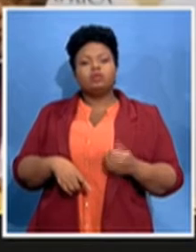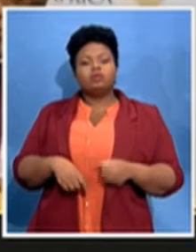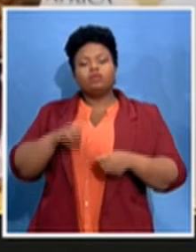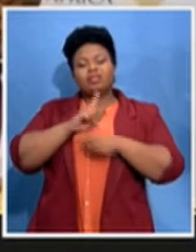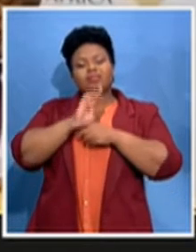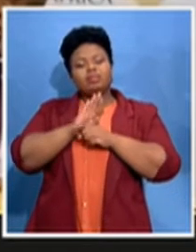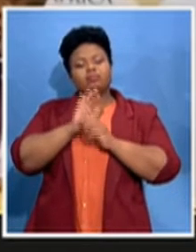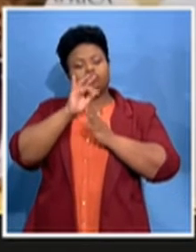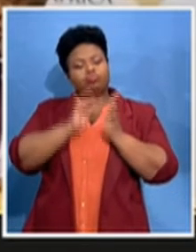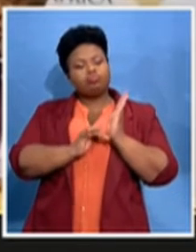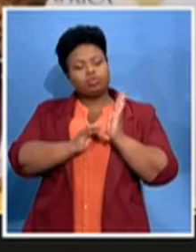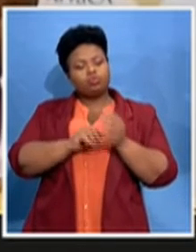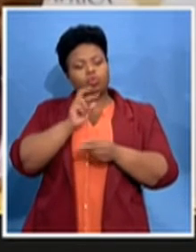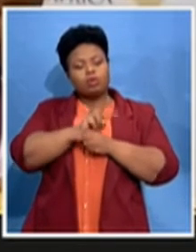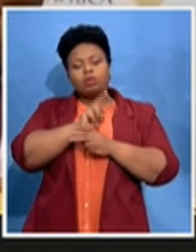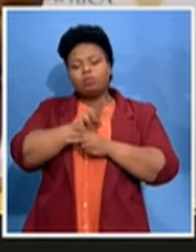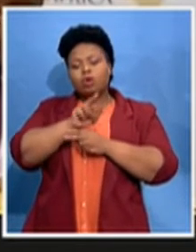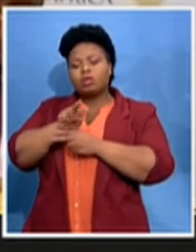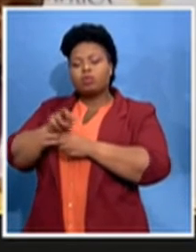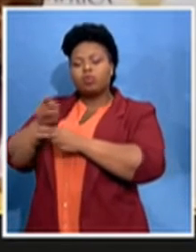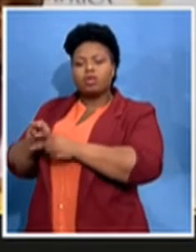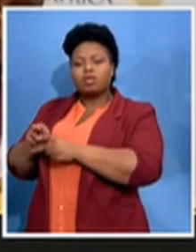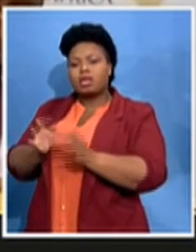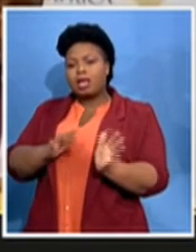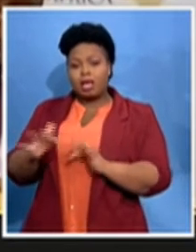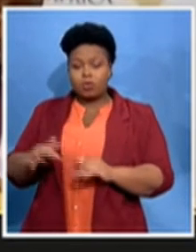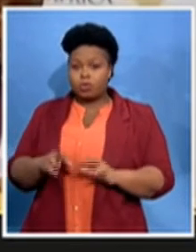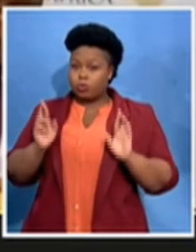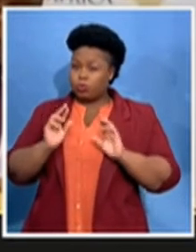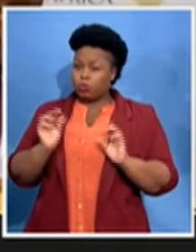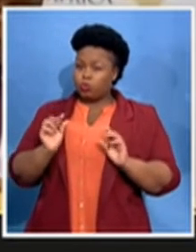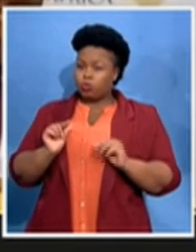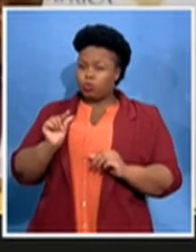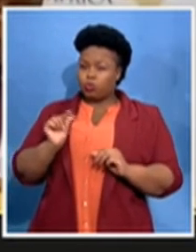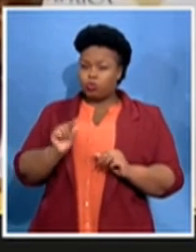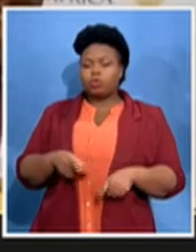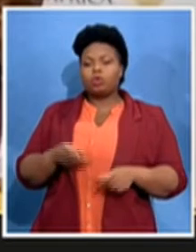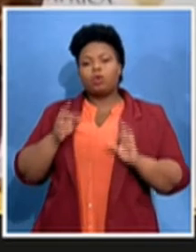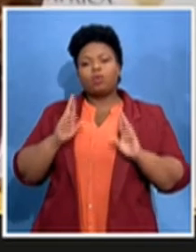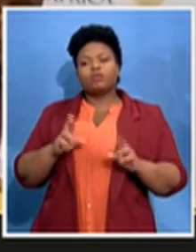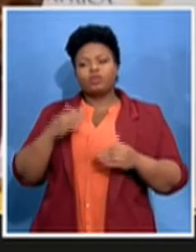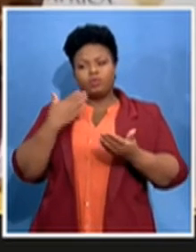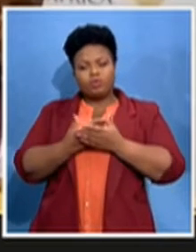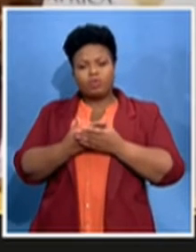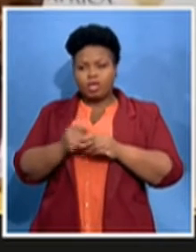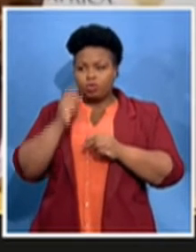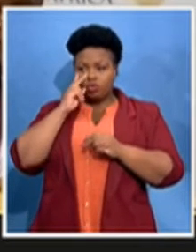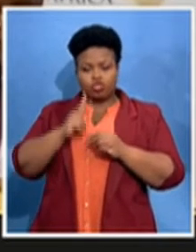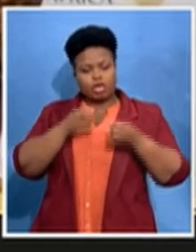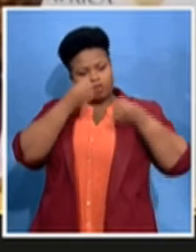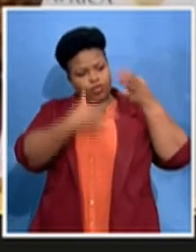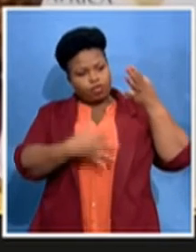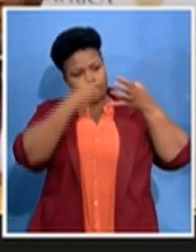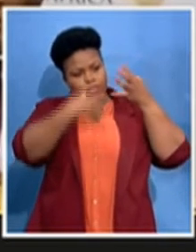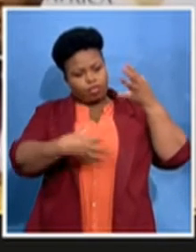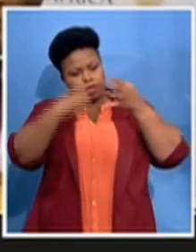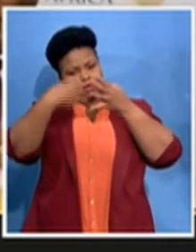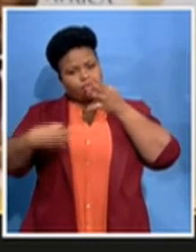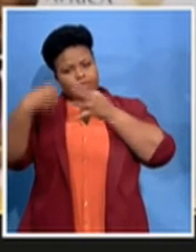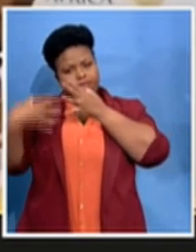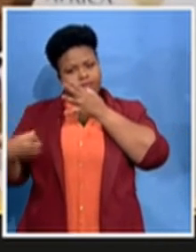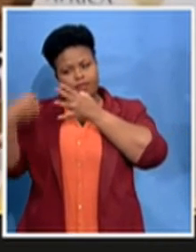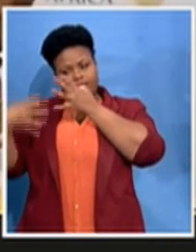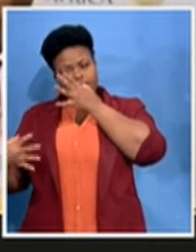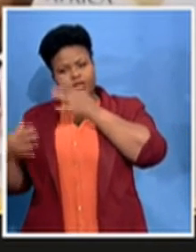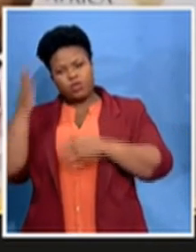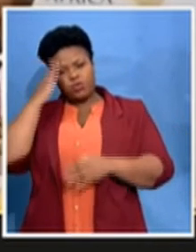live hopefully soon, so that each time you can go on that dashboard to at least acquaint yourself with what is going on.